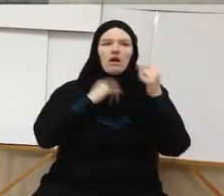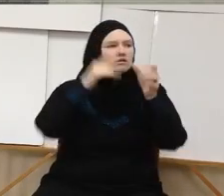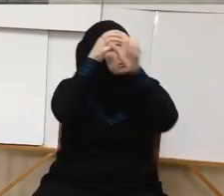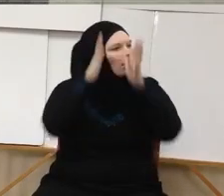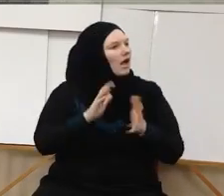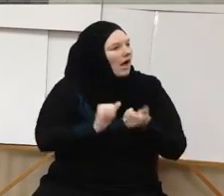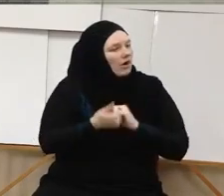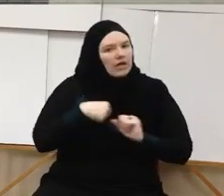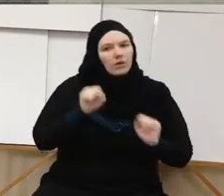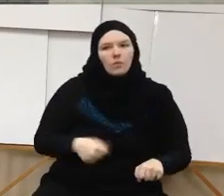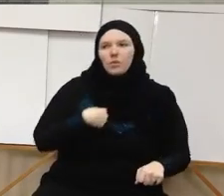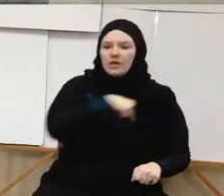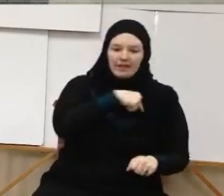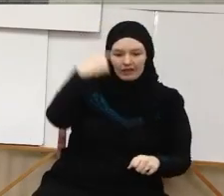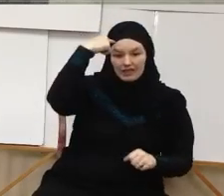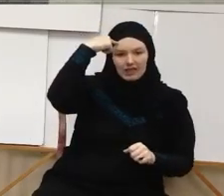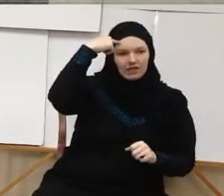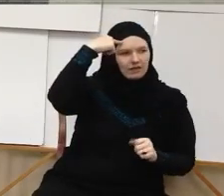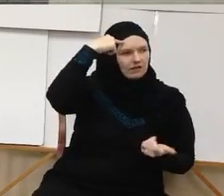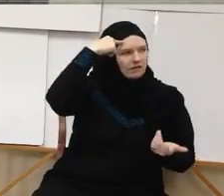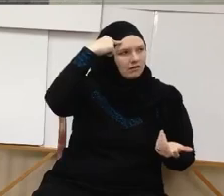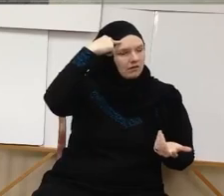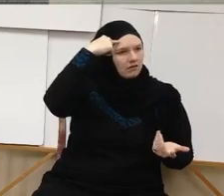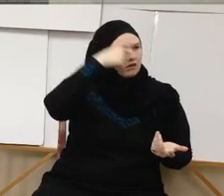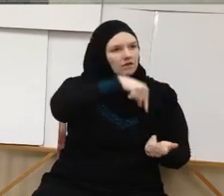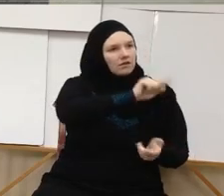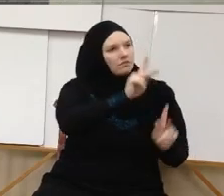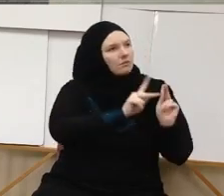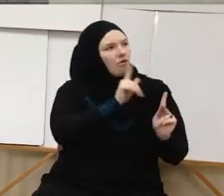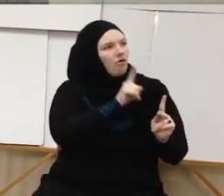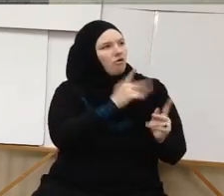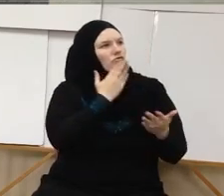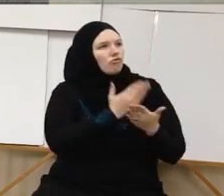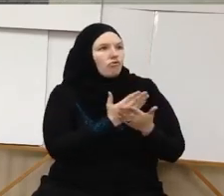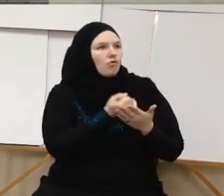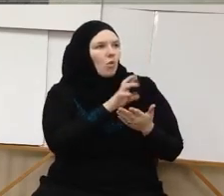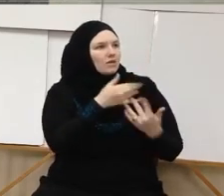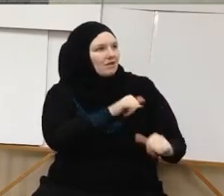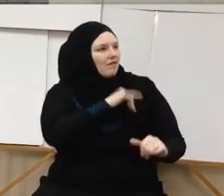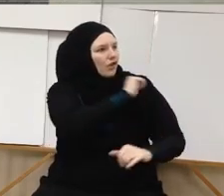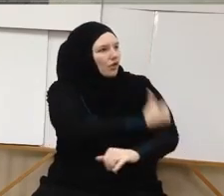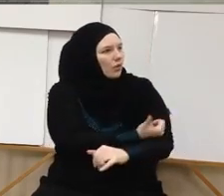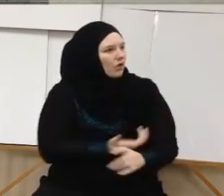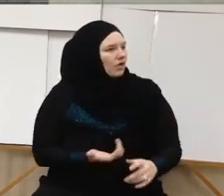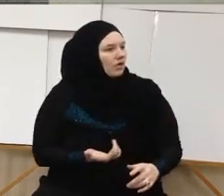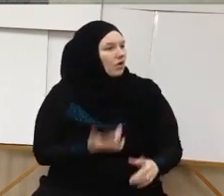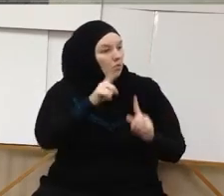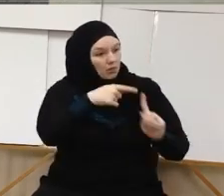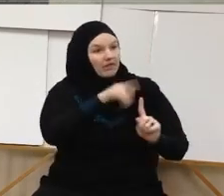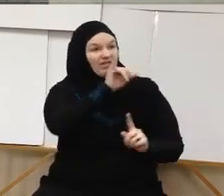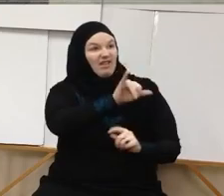could we think that those people have still authority, when the